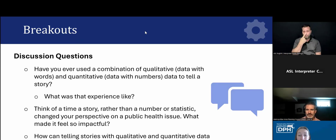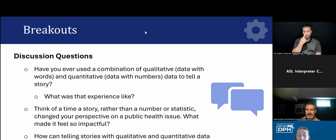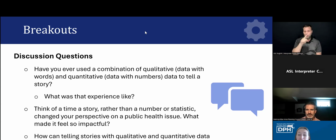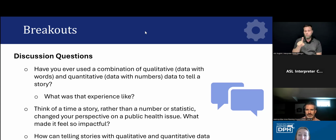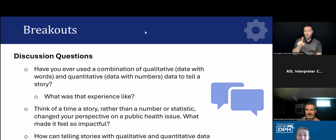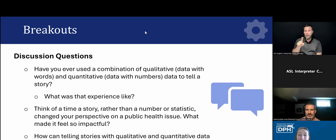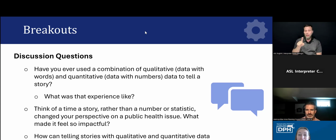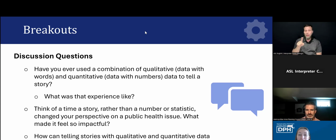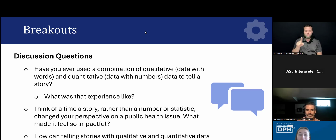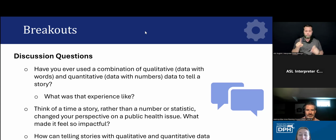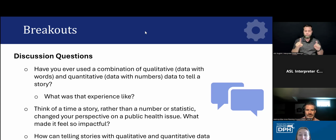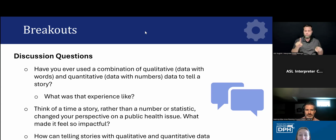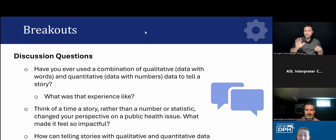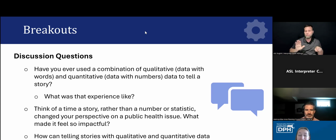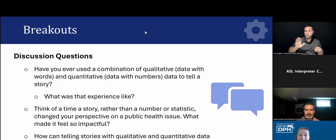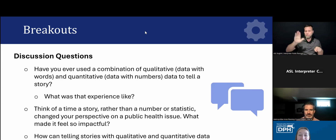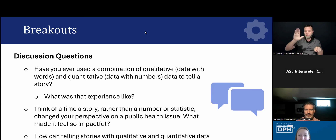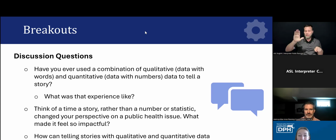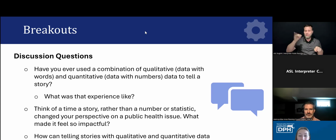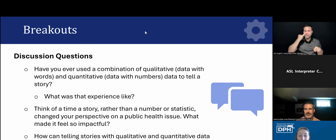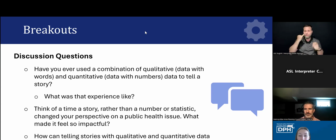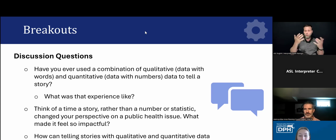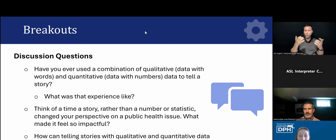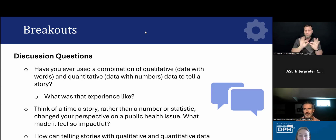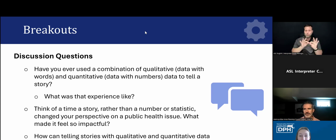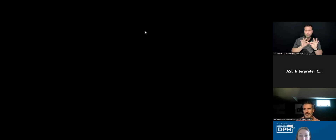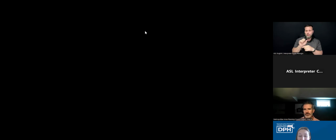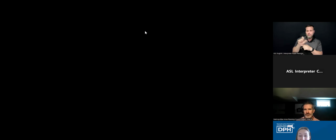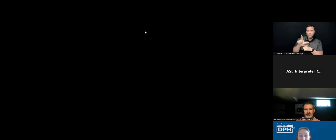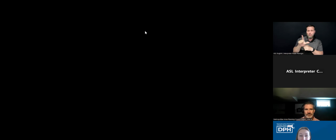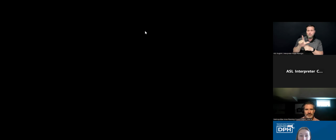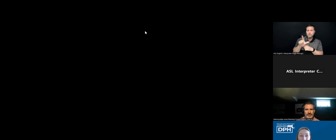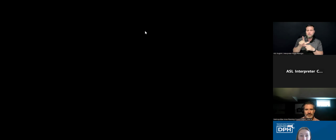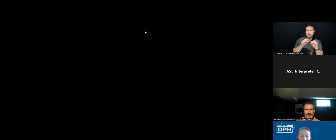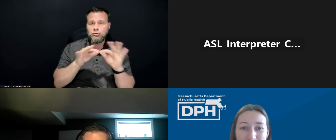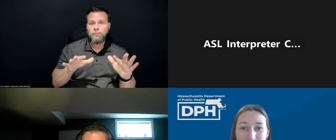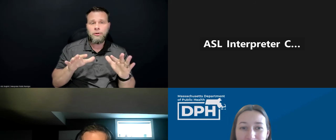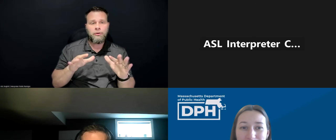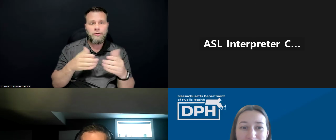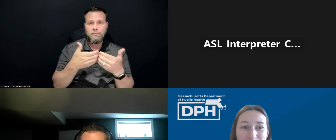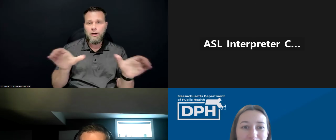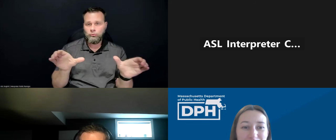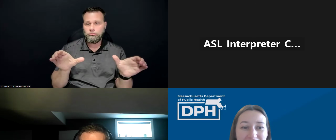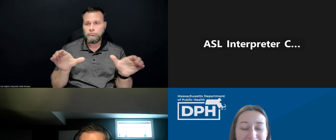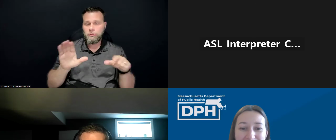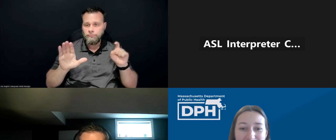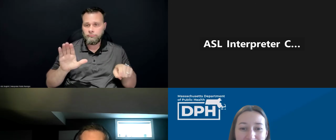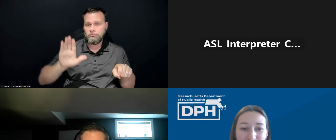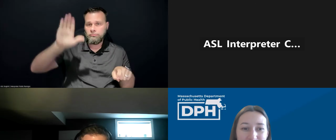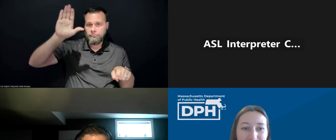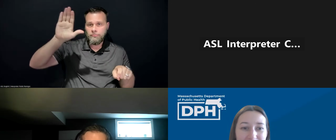your virtual hand if you would like an ASL interpreter with you in the breakout room? I want to make sure